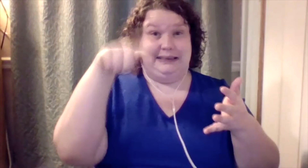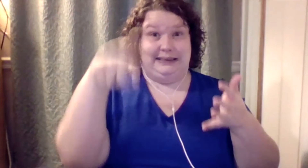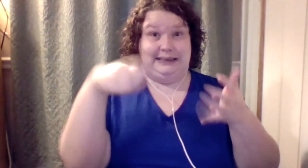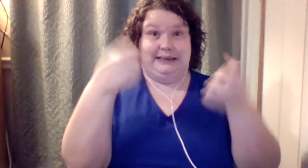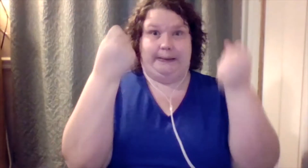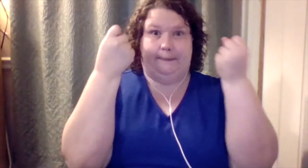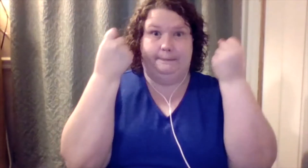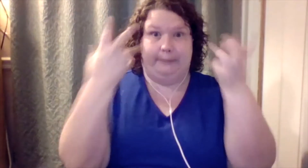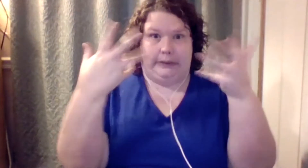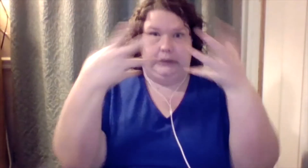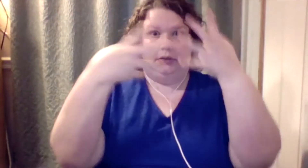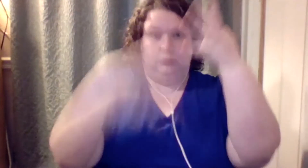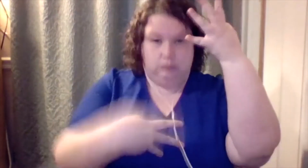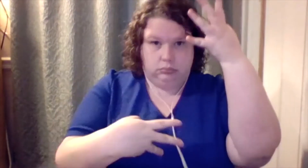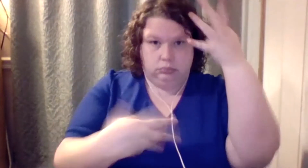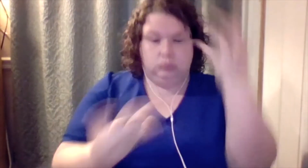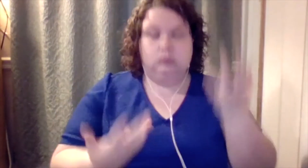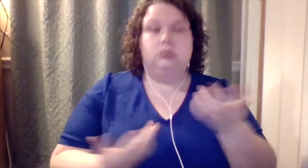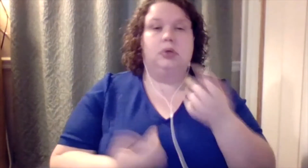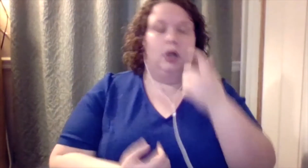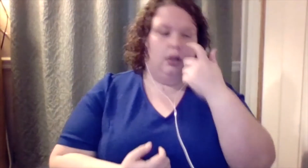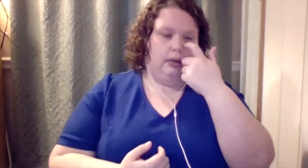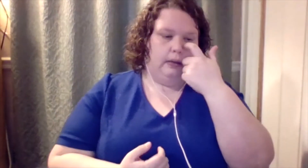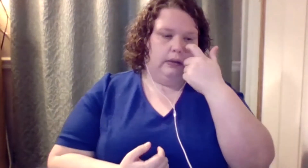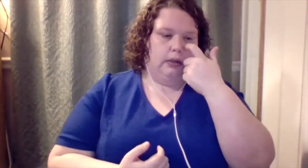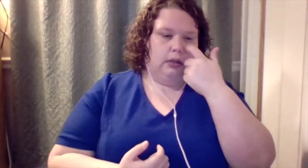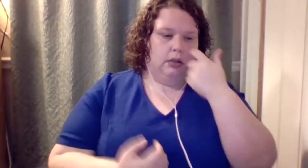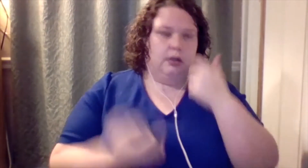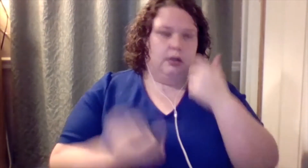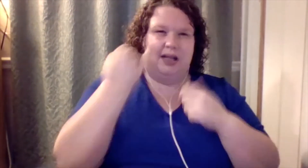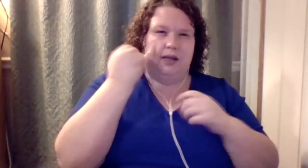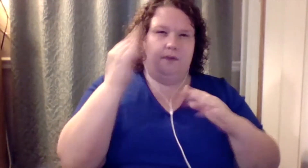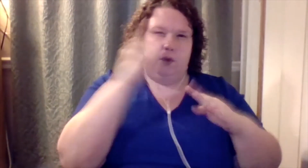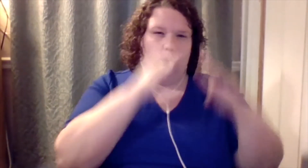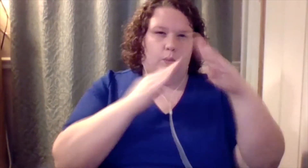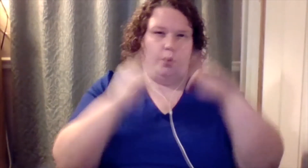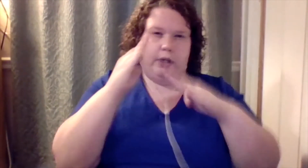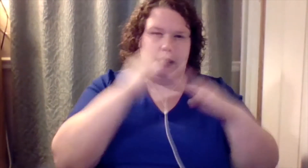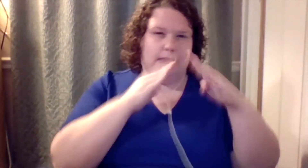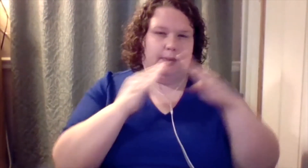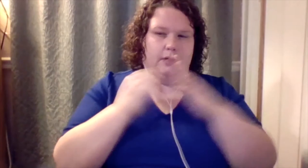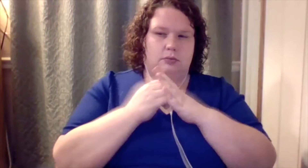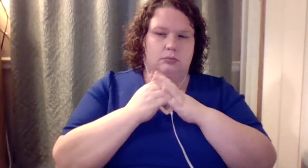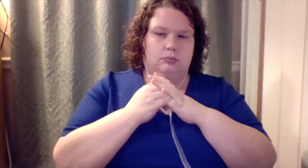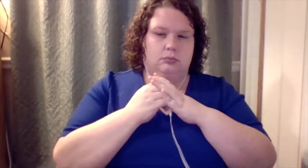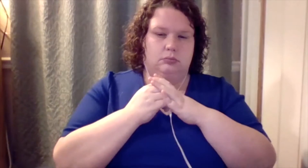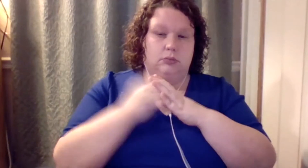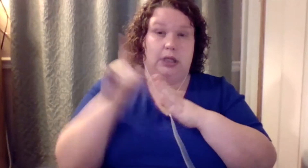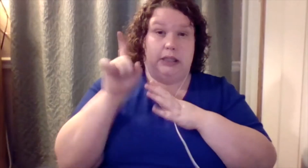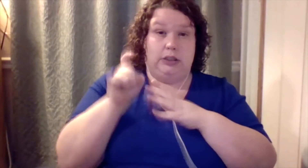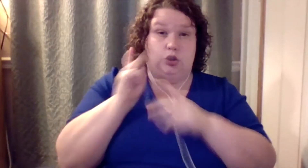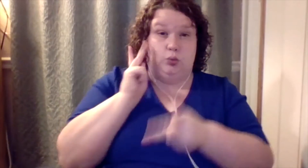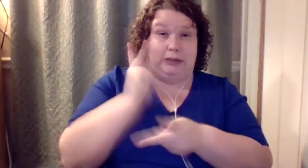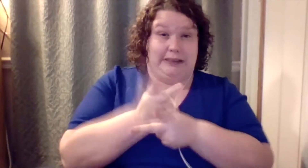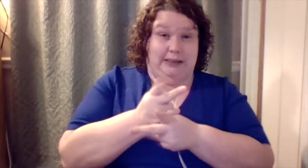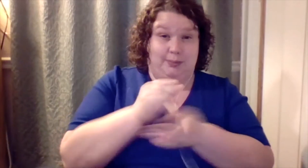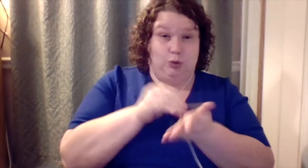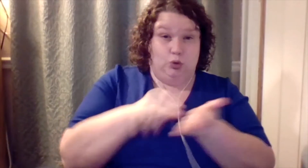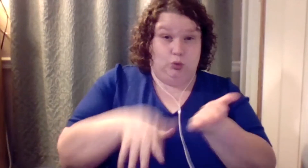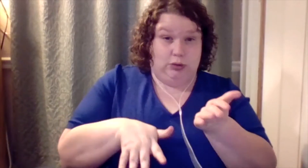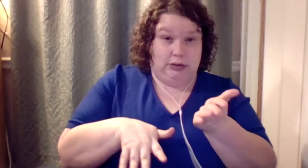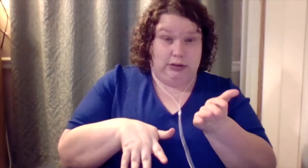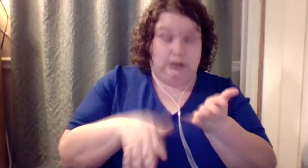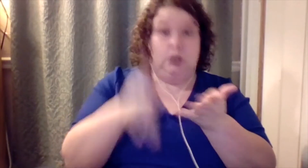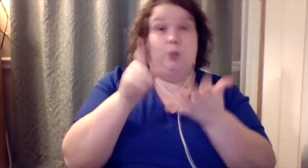these are needs we need to address. But if the concern is about student retention, I think that you have to prioritize, like we